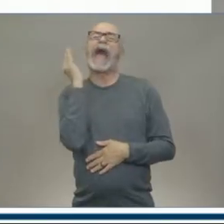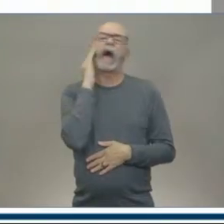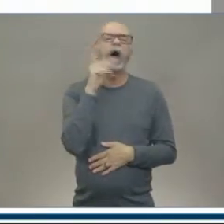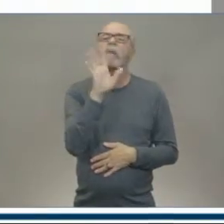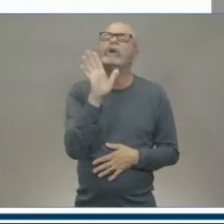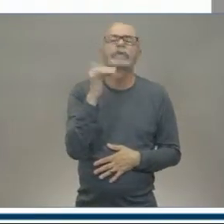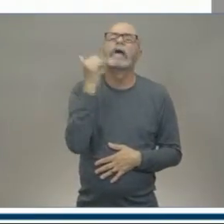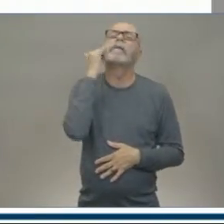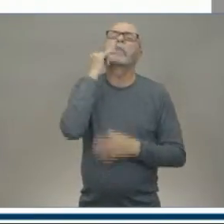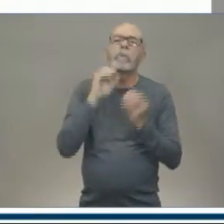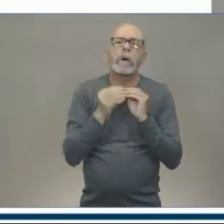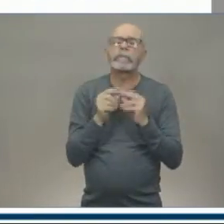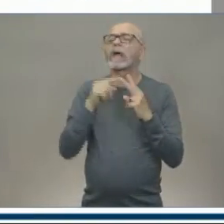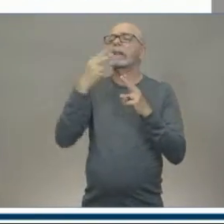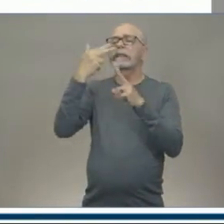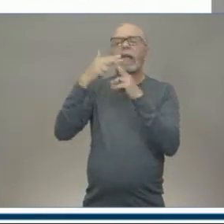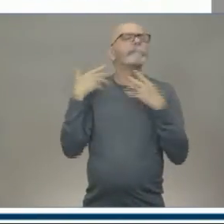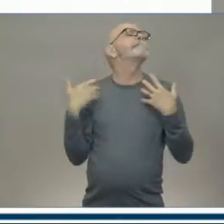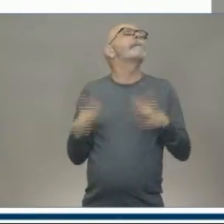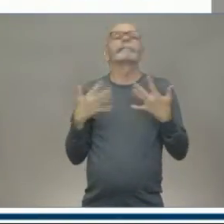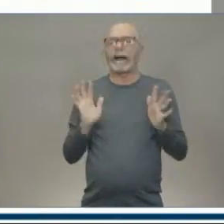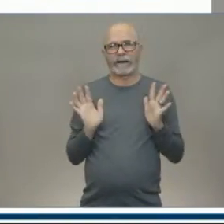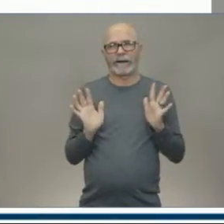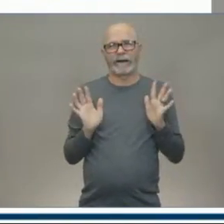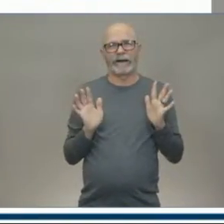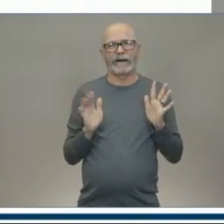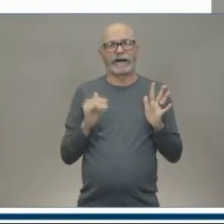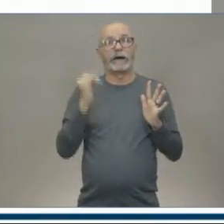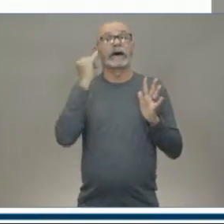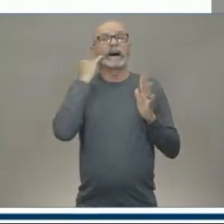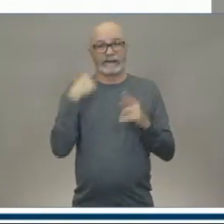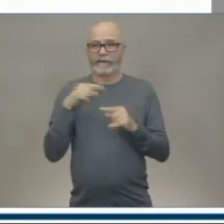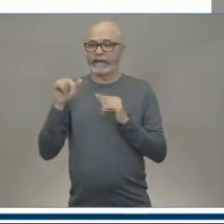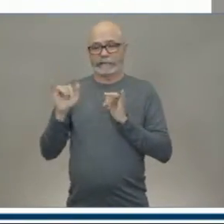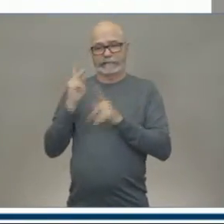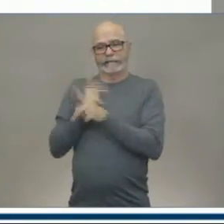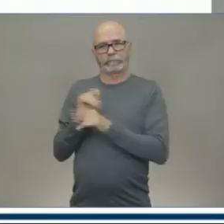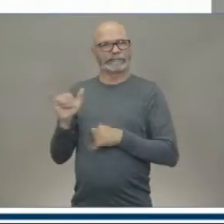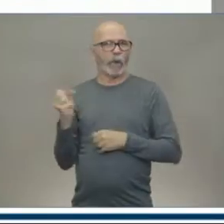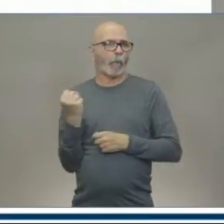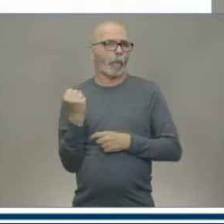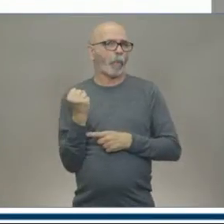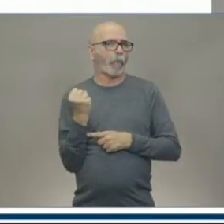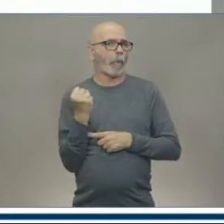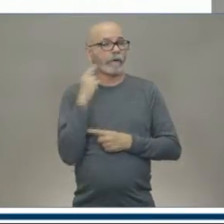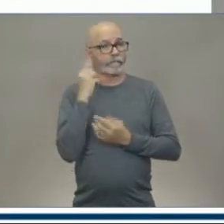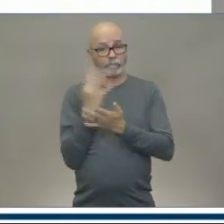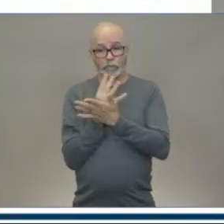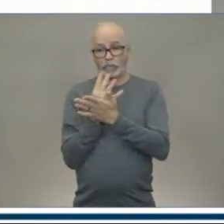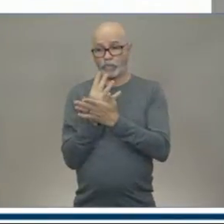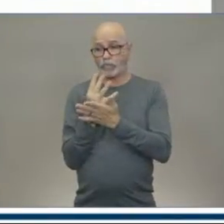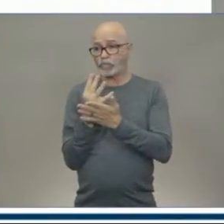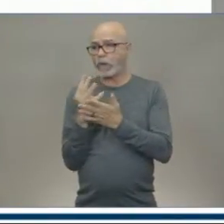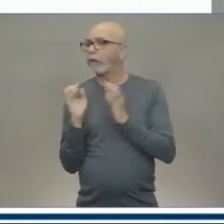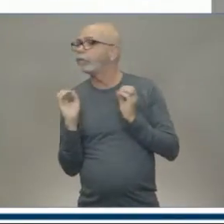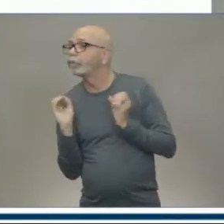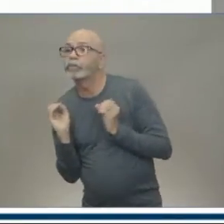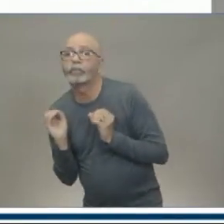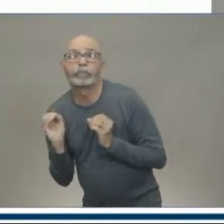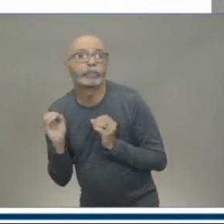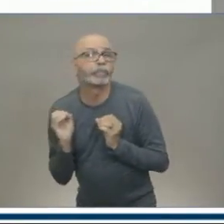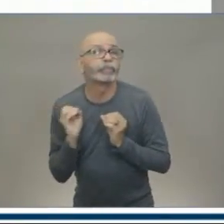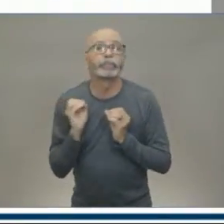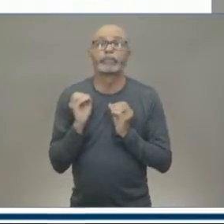The establishments will keep this information for 4 weeks from the date that they collected it, and they will only use that